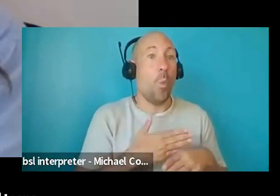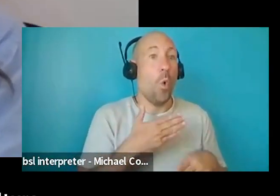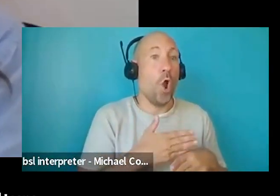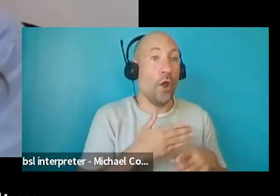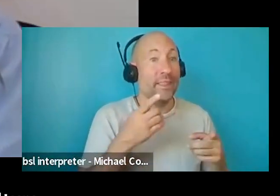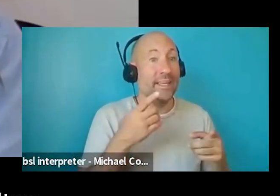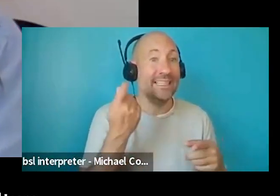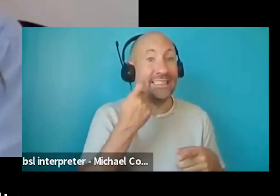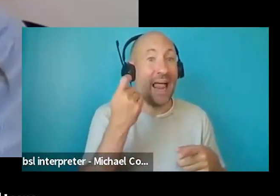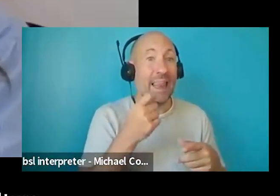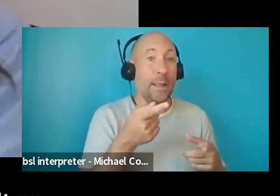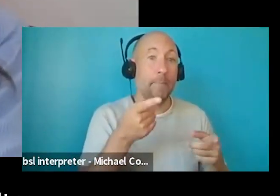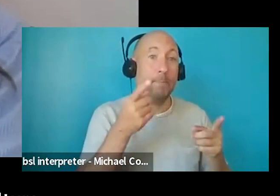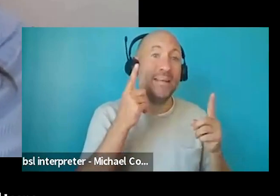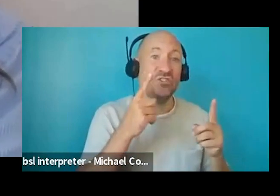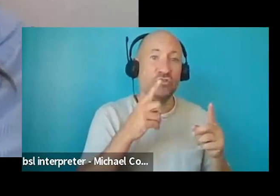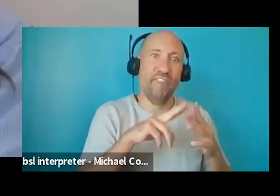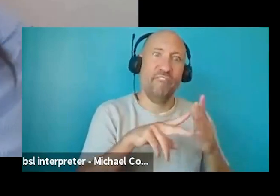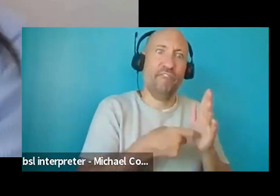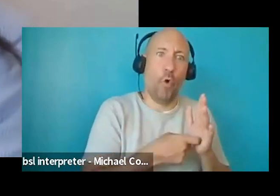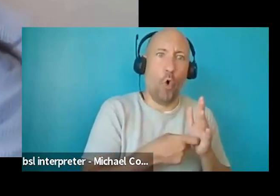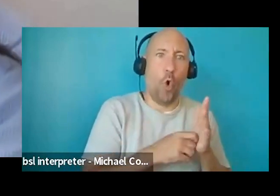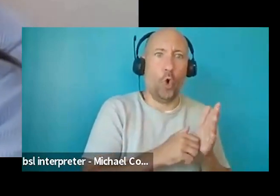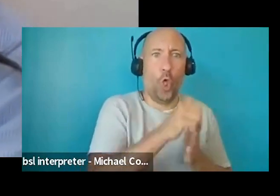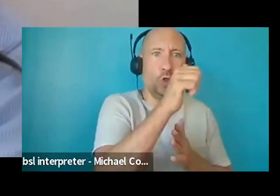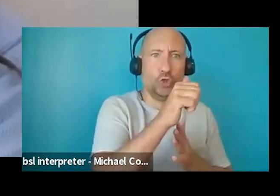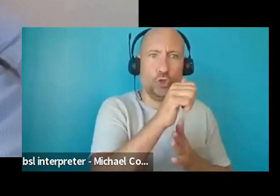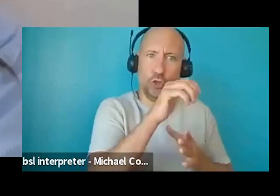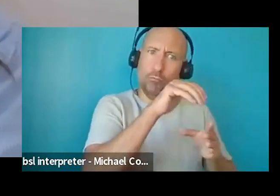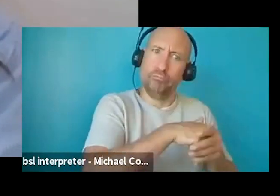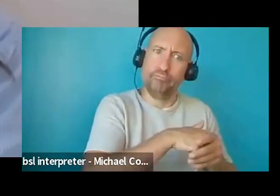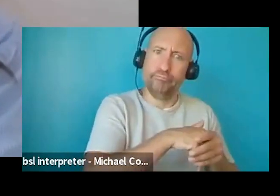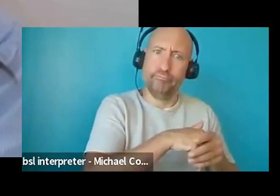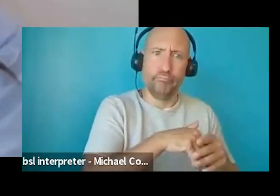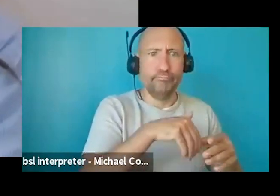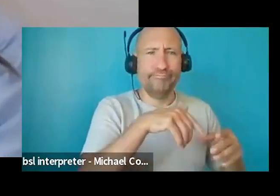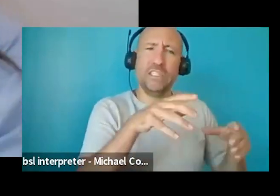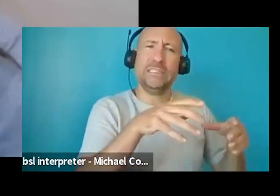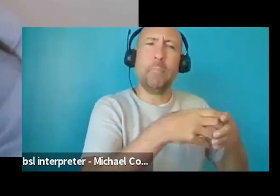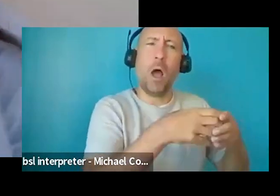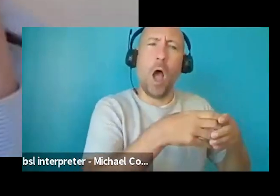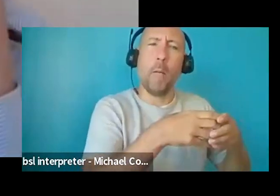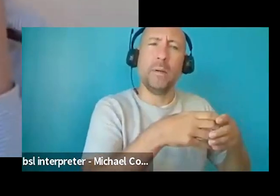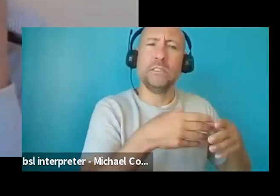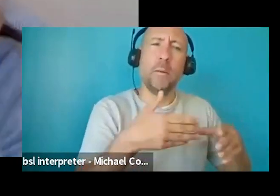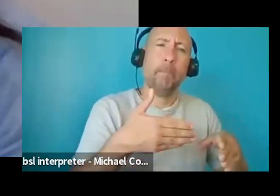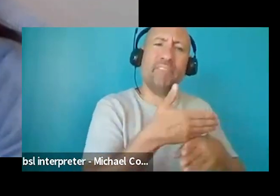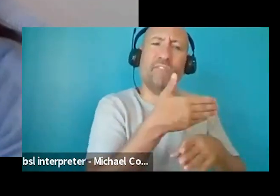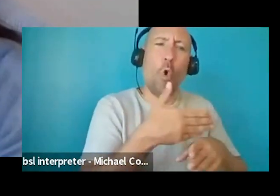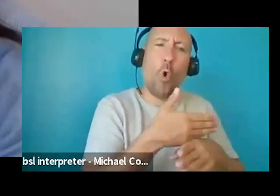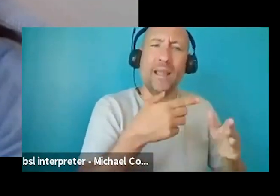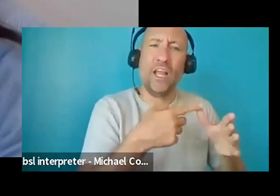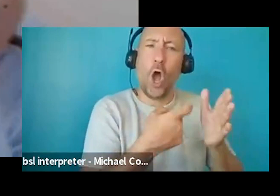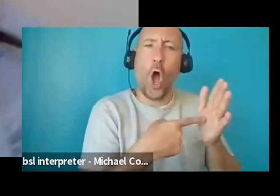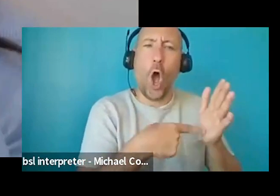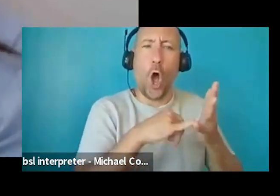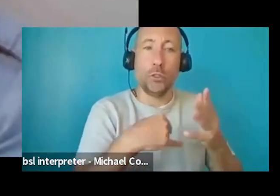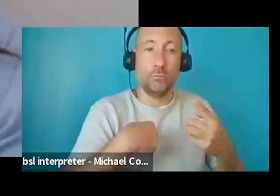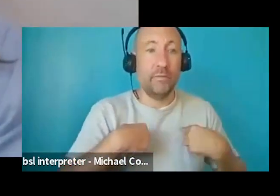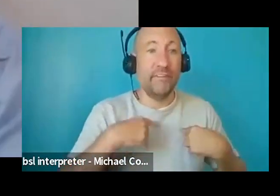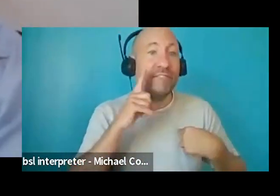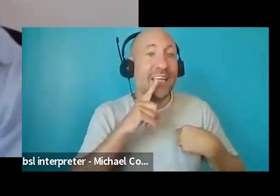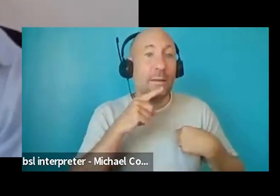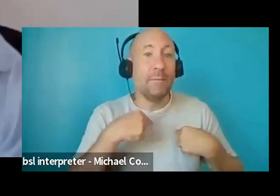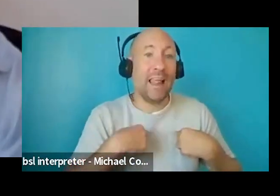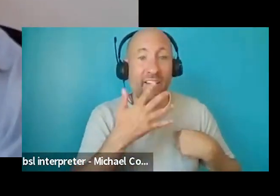Italian Ministry for Culture, and I belong to the Department of Performing Arts. I'm a woman. I am